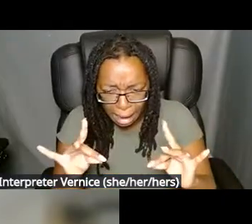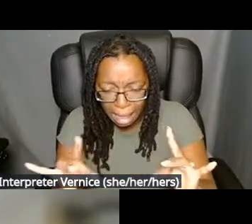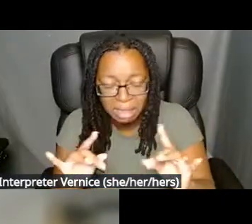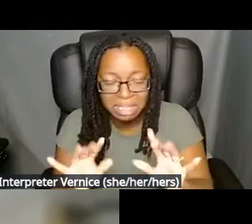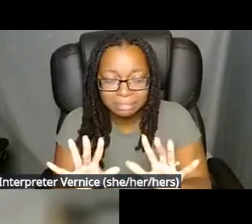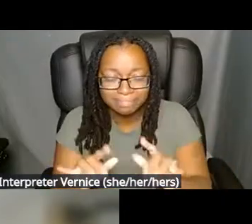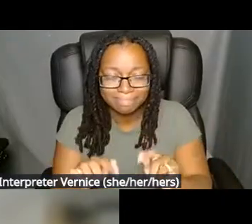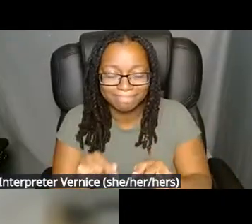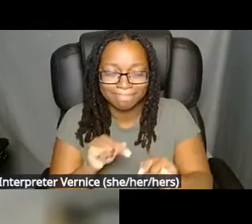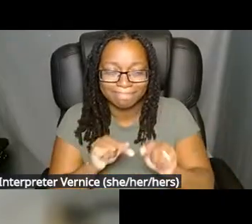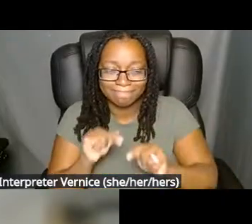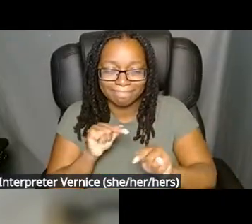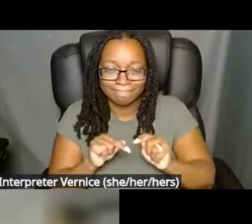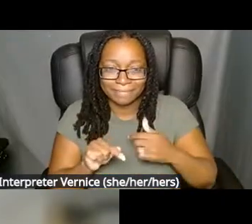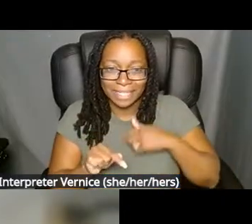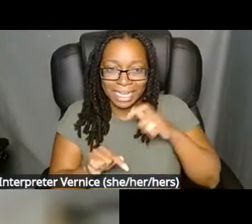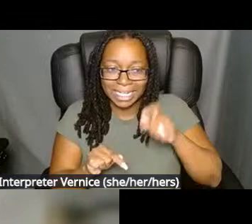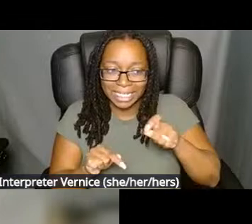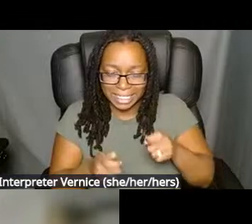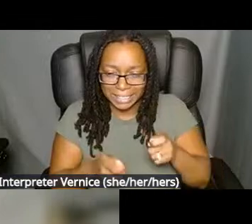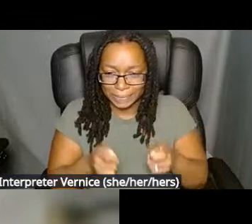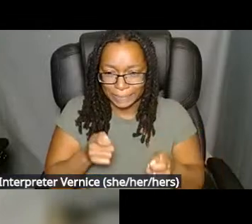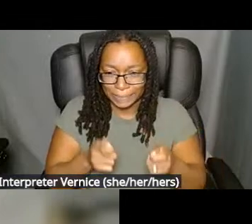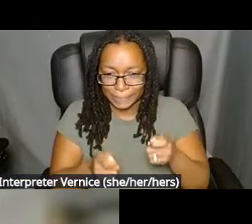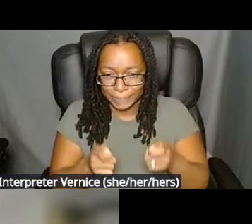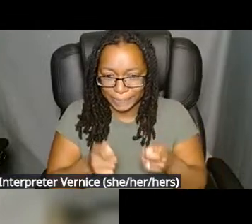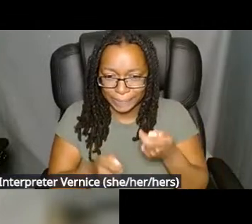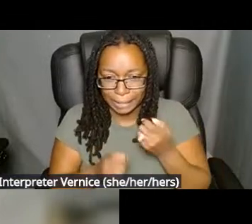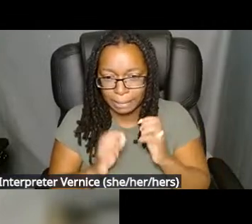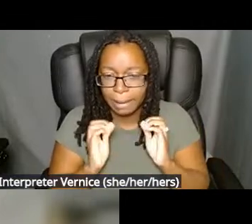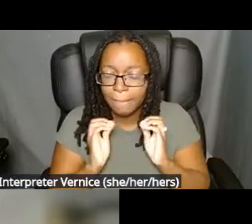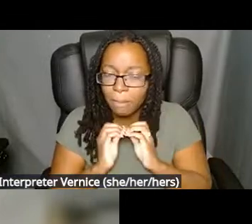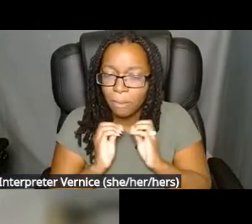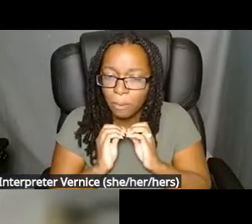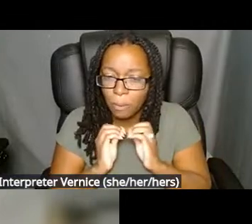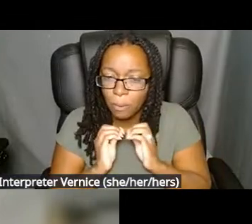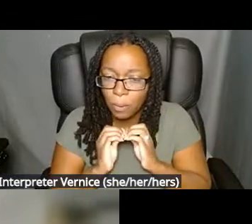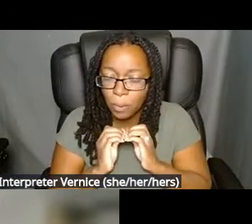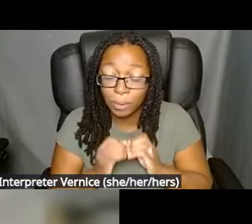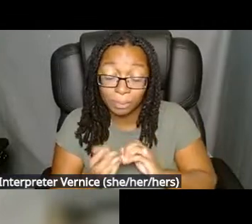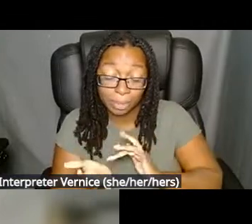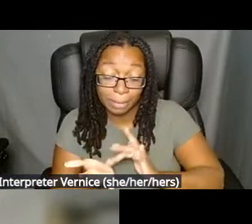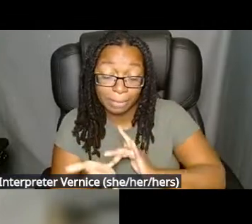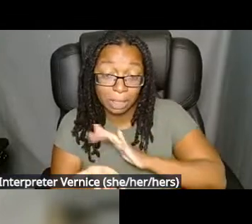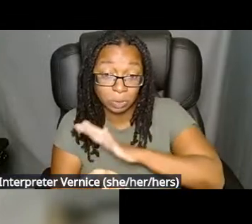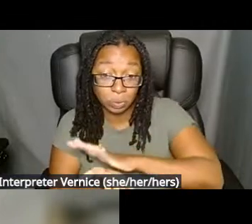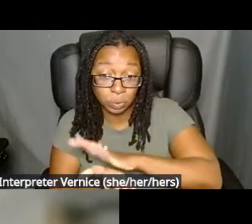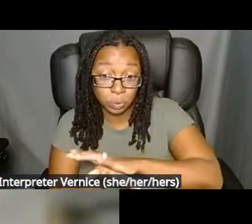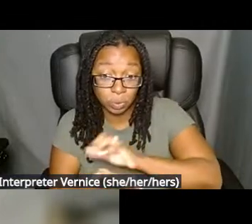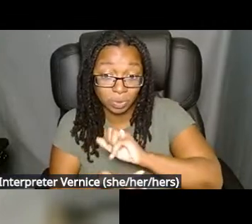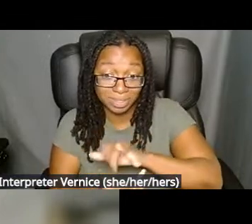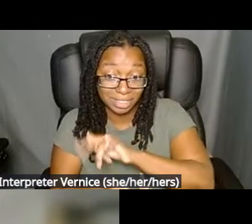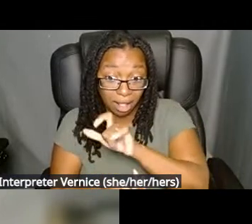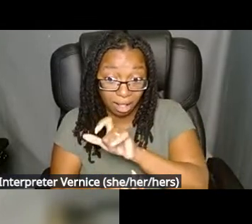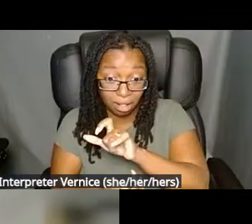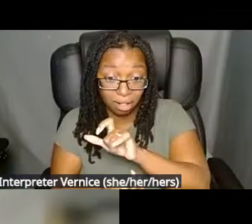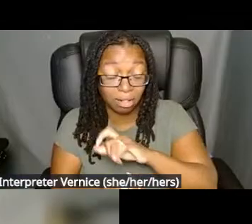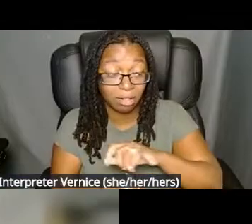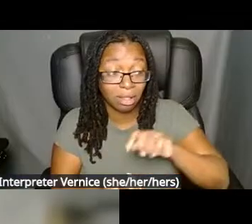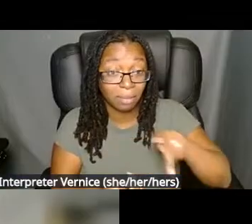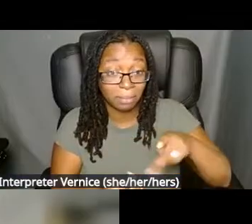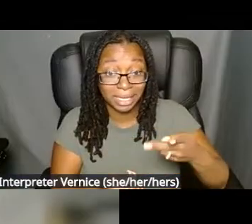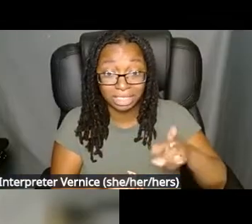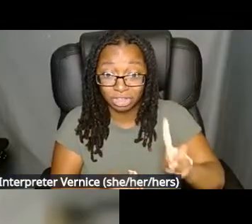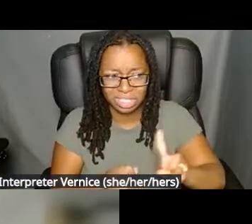more to adapt a little more. The style I studied in med school in PhD and all those kind of stuff